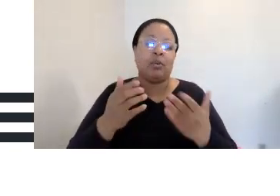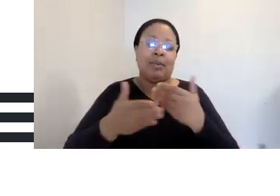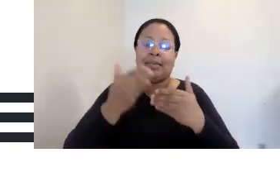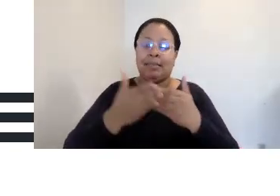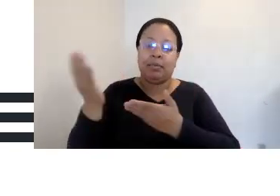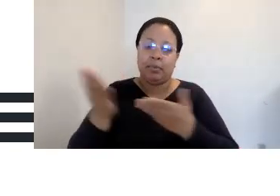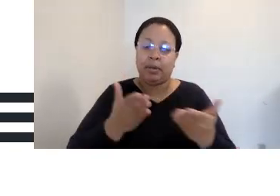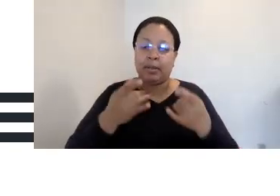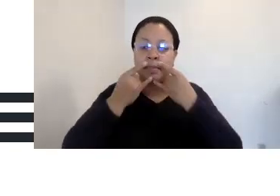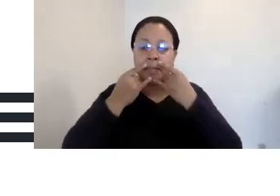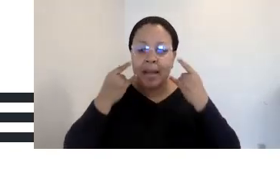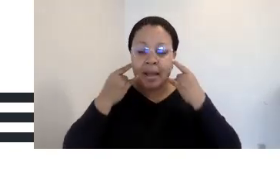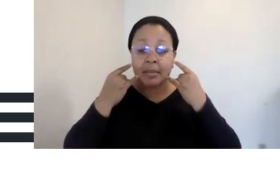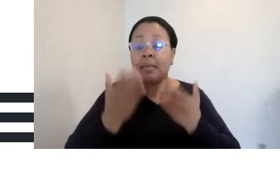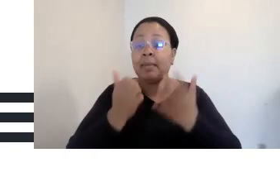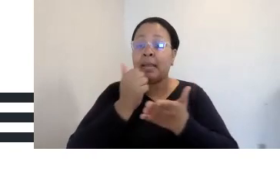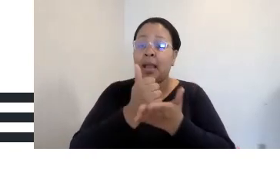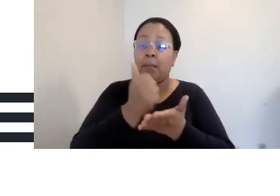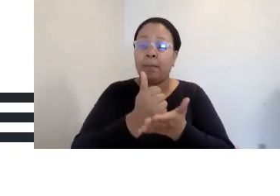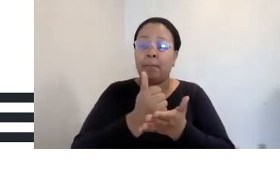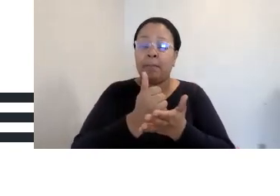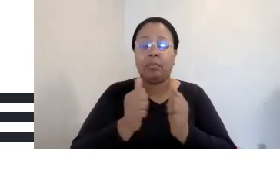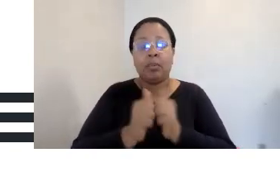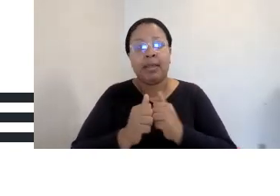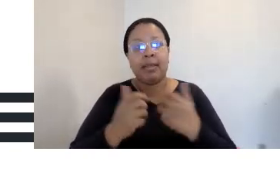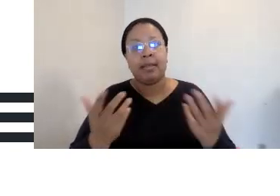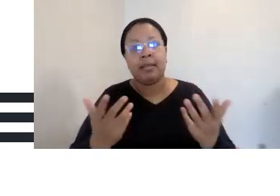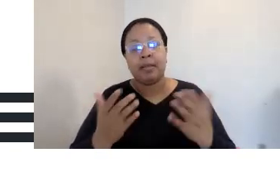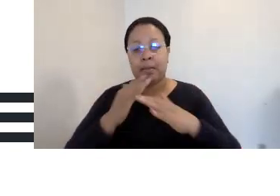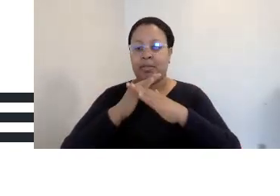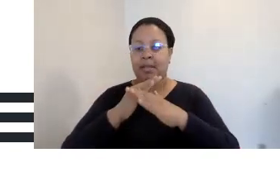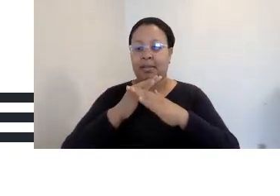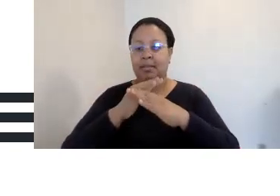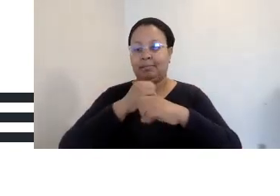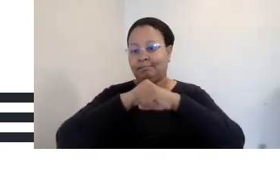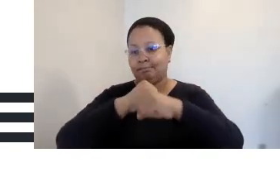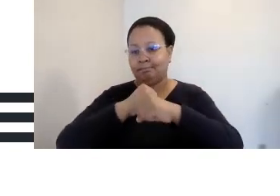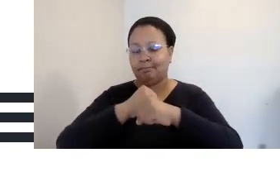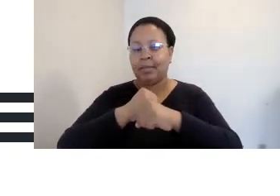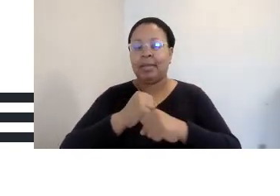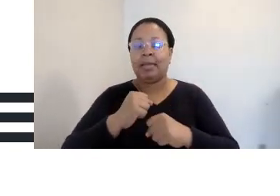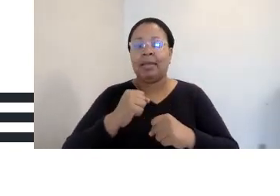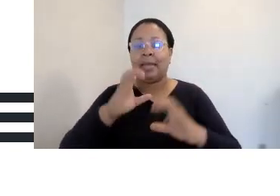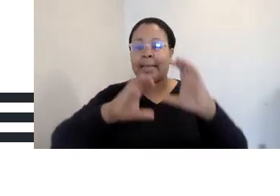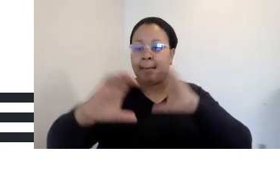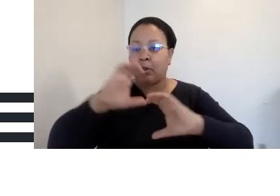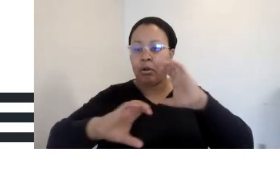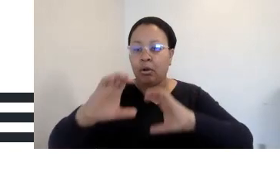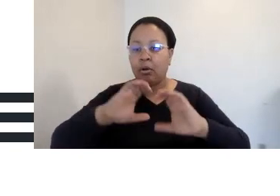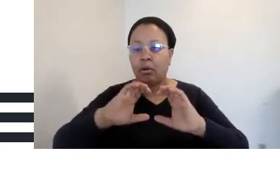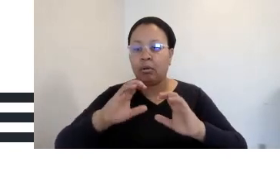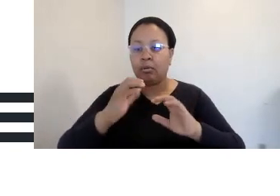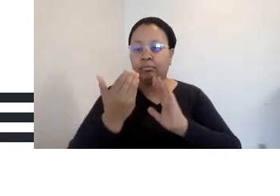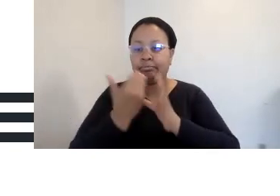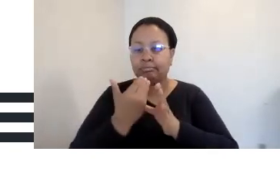but masks may help with protecting against chemical irritants from like tear gas and